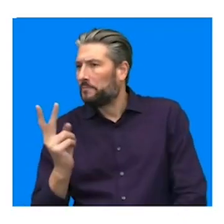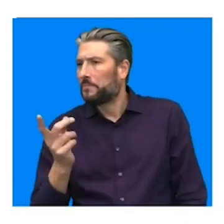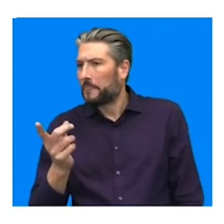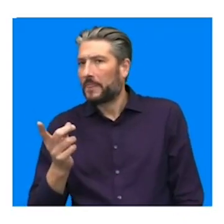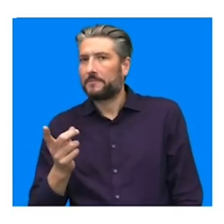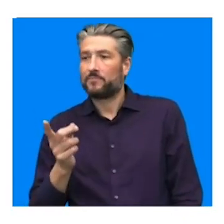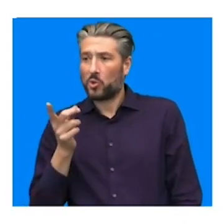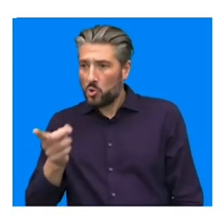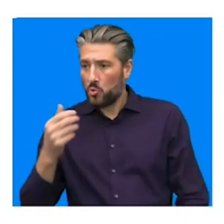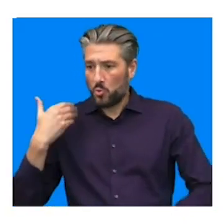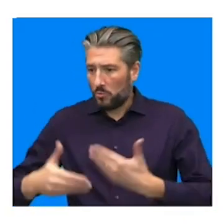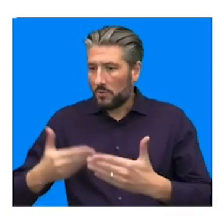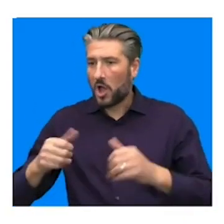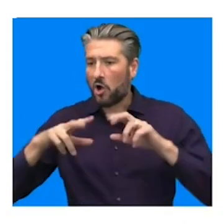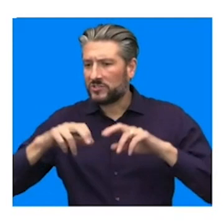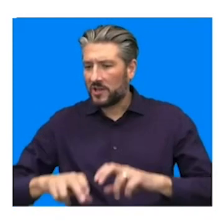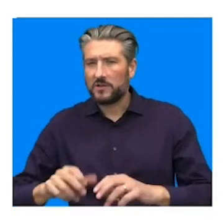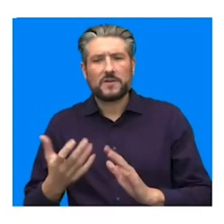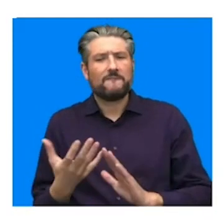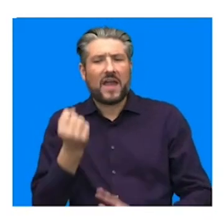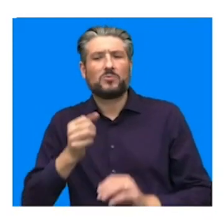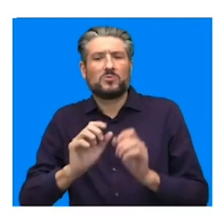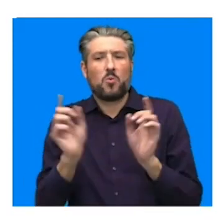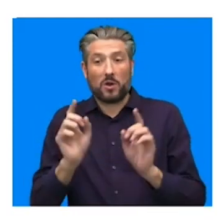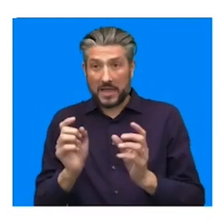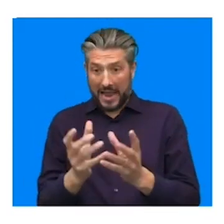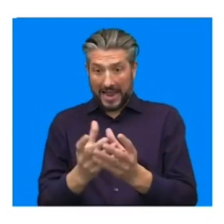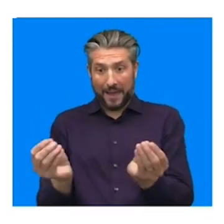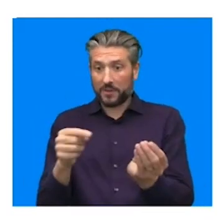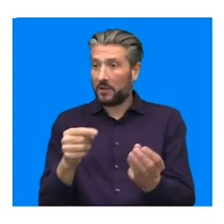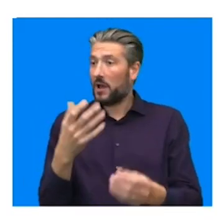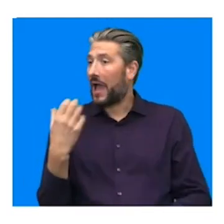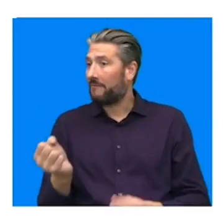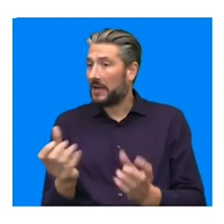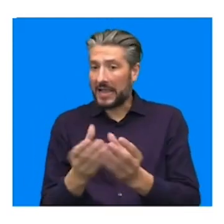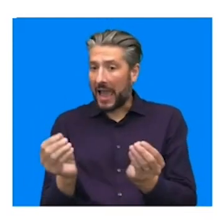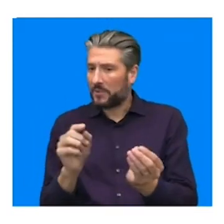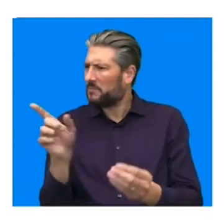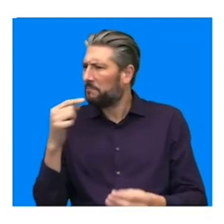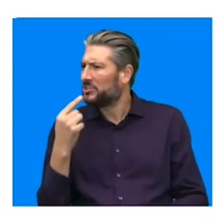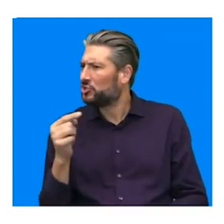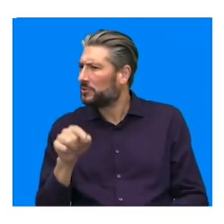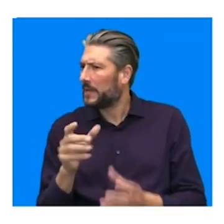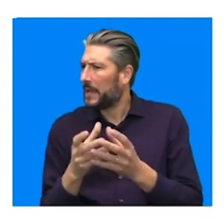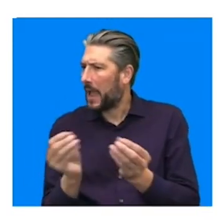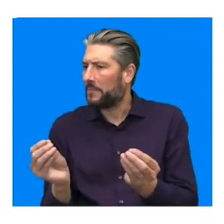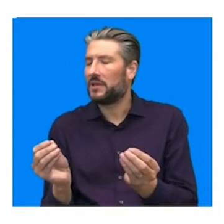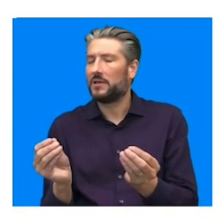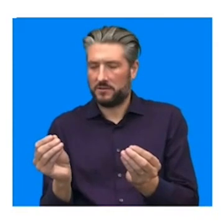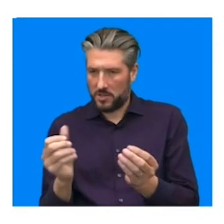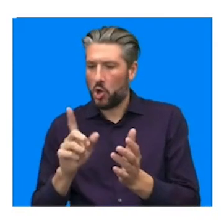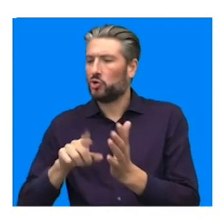research? Is there a gap? You mentioned a possible gap, Christine, and John, you said, you know, this is something that people do have